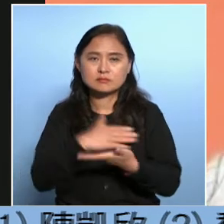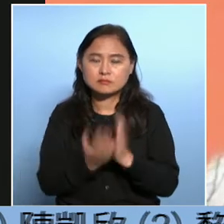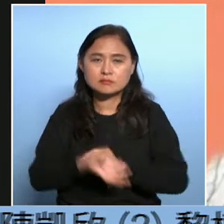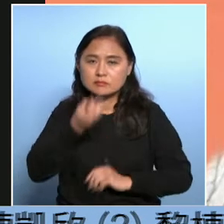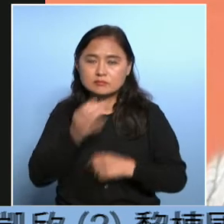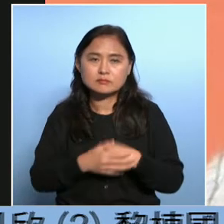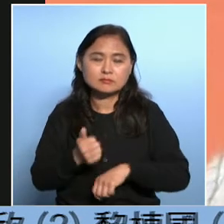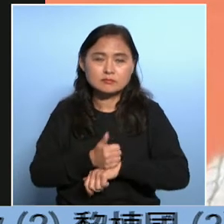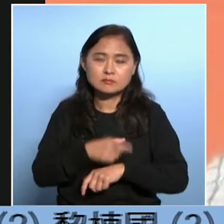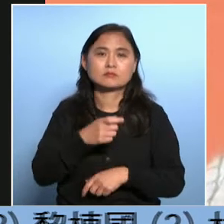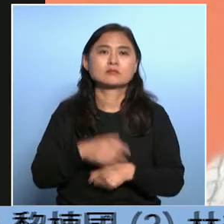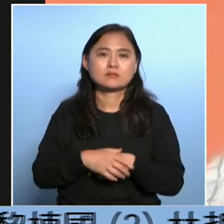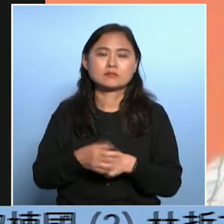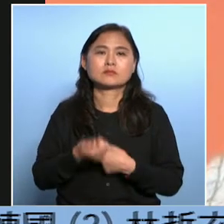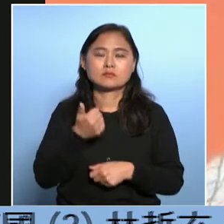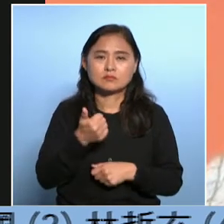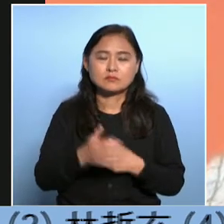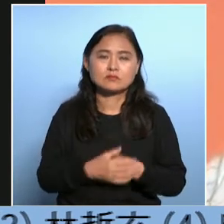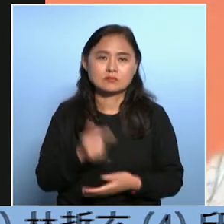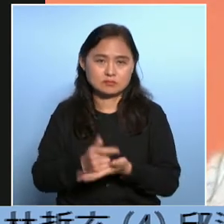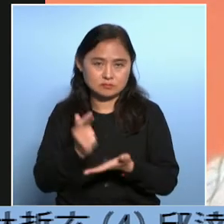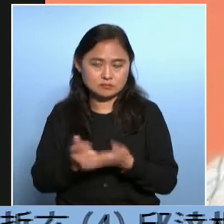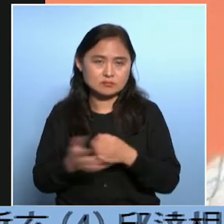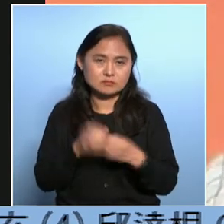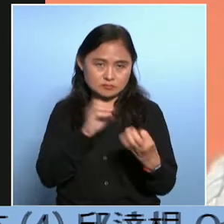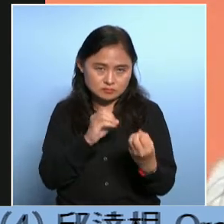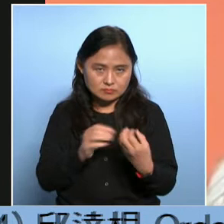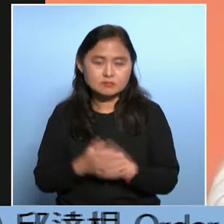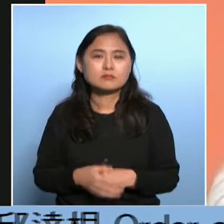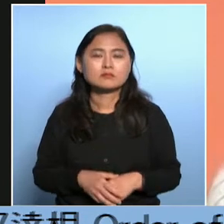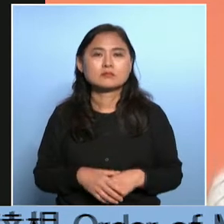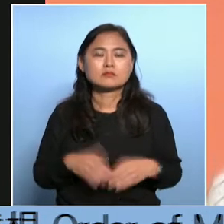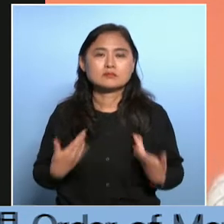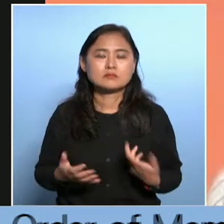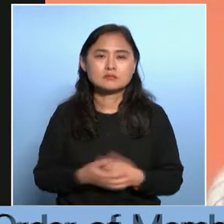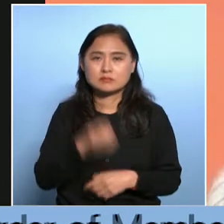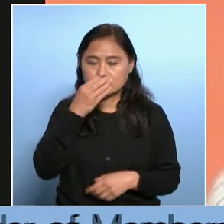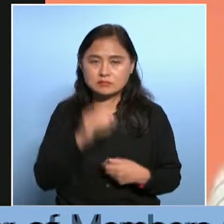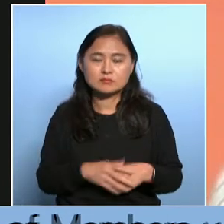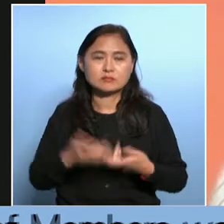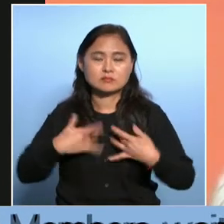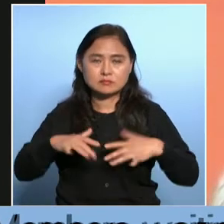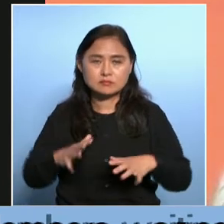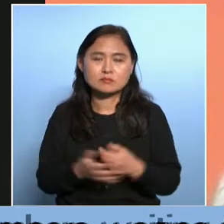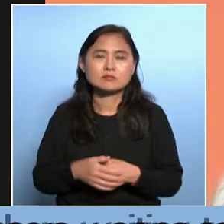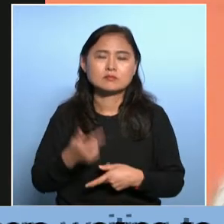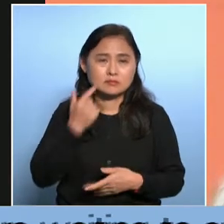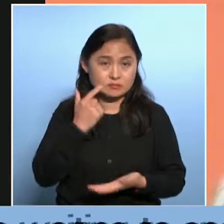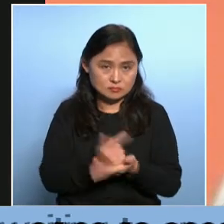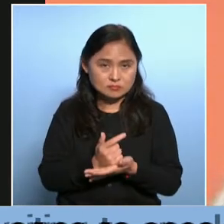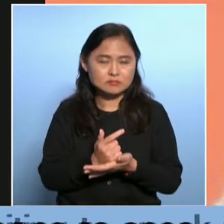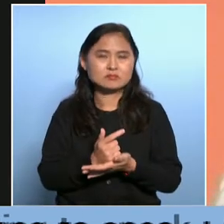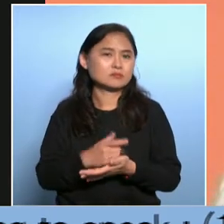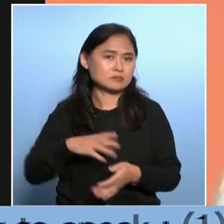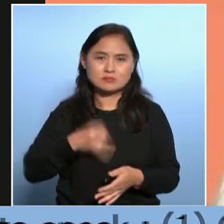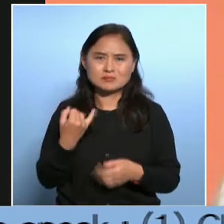housing and nurturing young people. It's a very valuable opportunity to